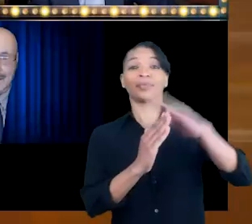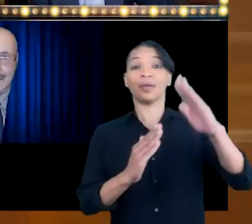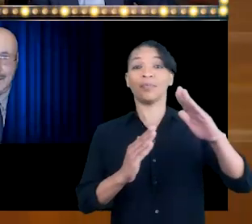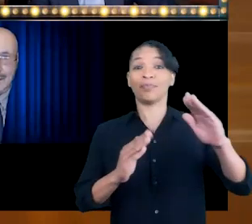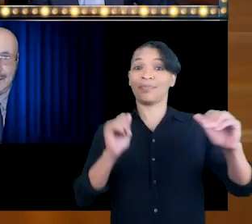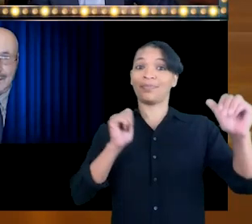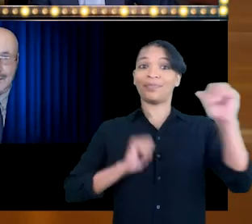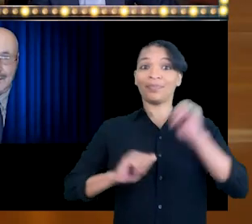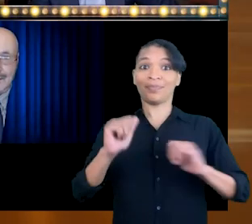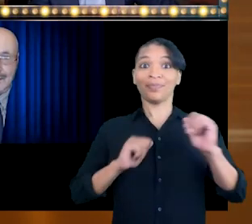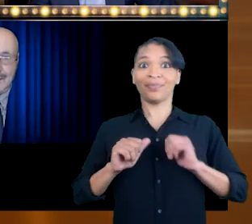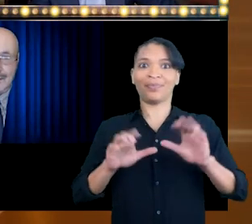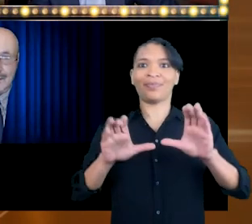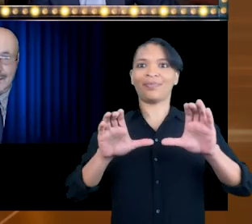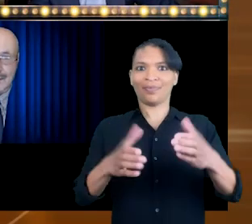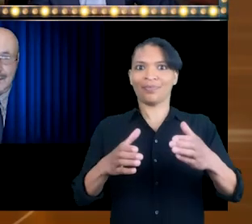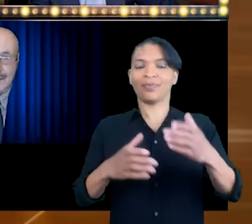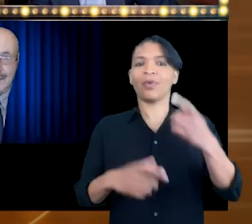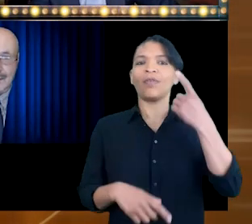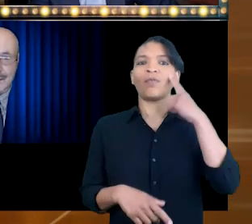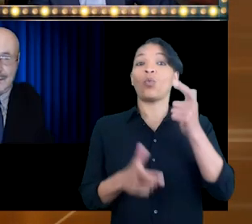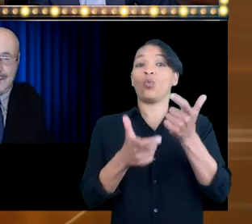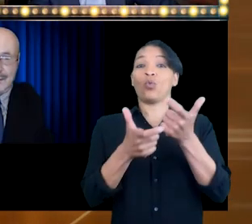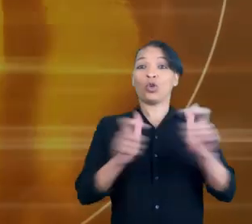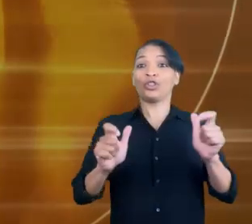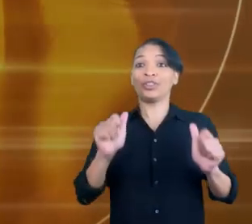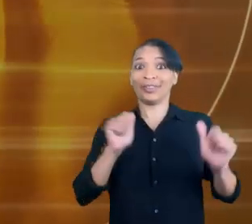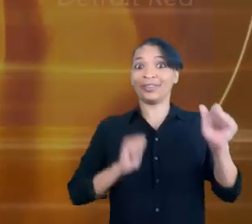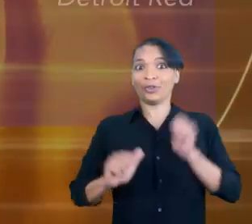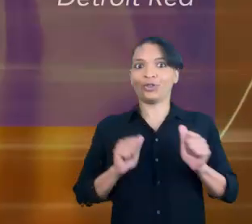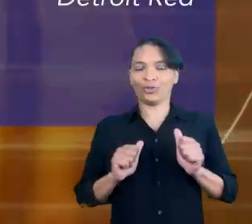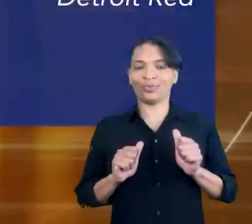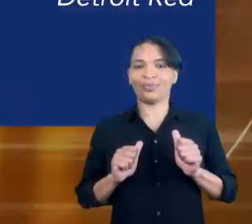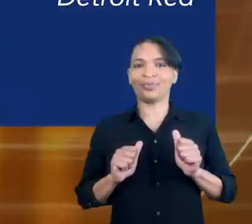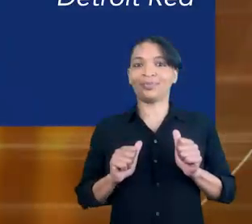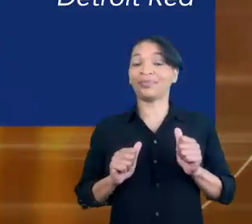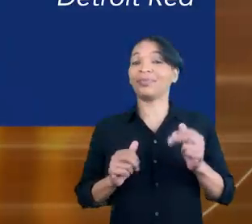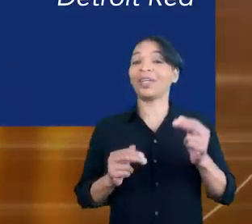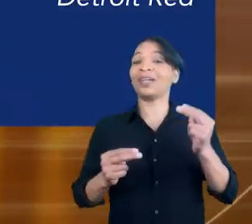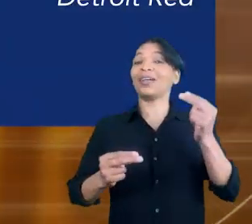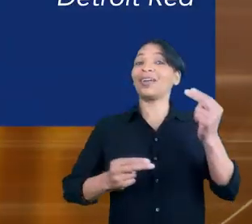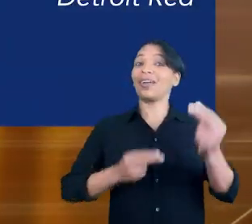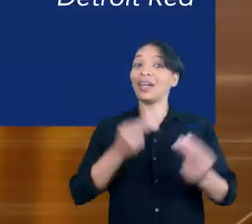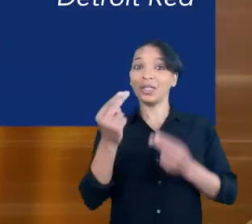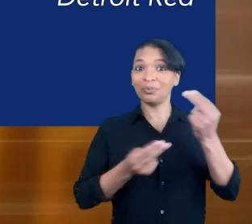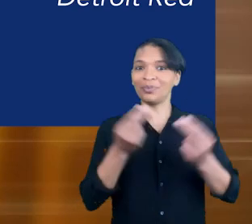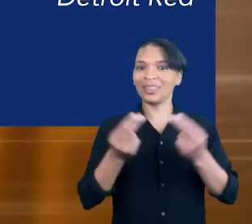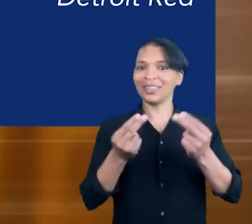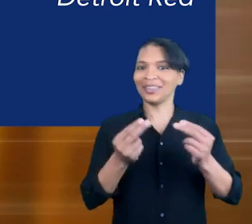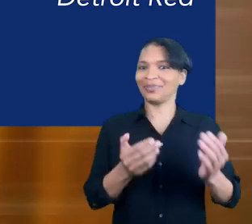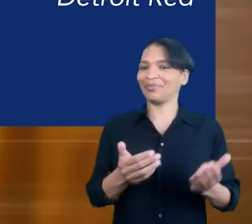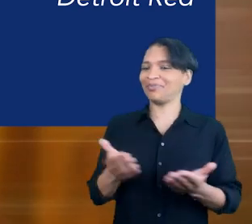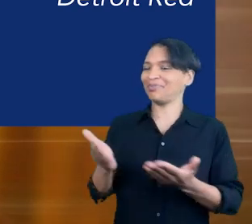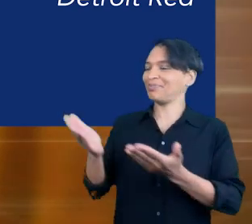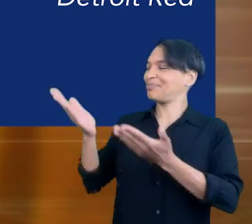The nominees for Outstanding Production Large Theater are The Purists, Huntington Theater Company,